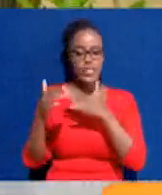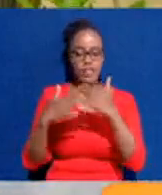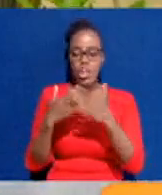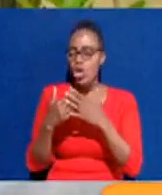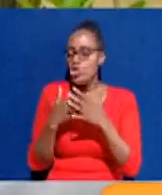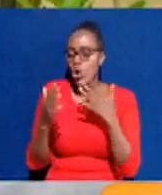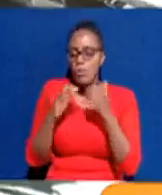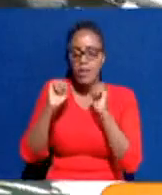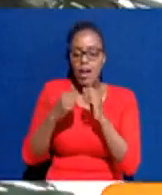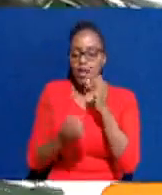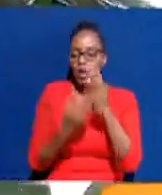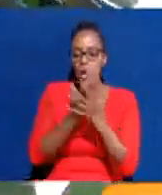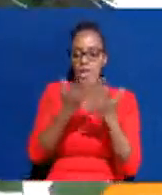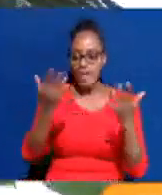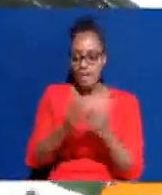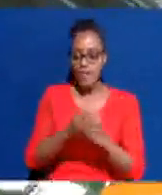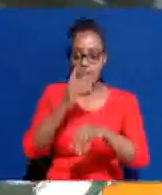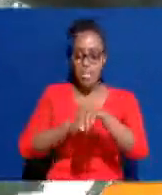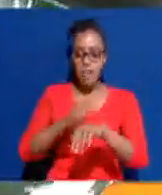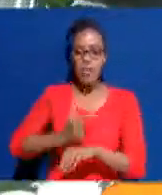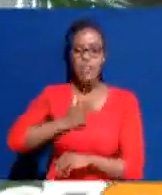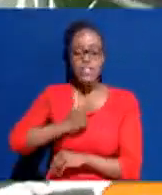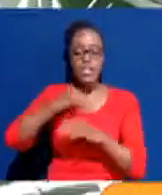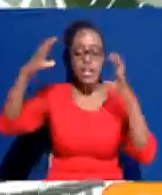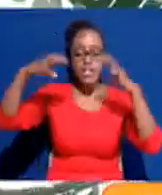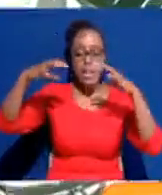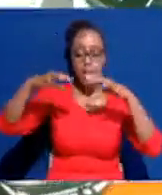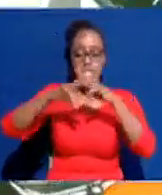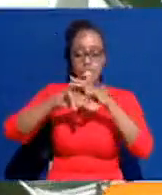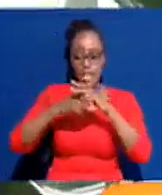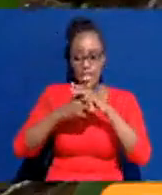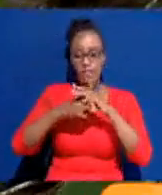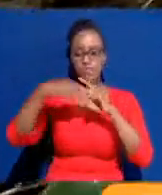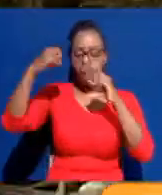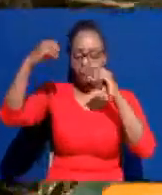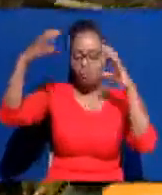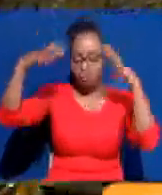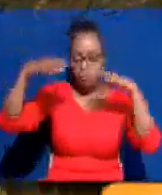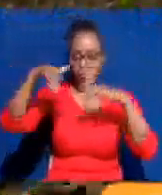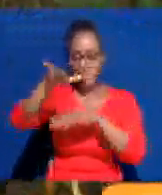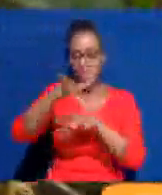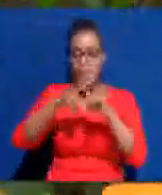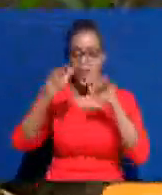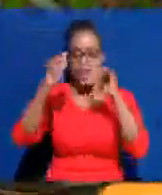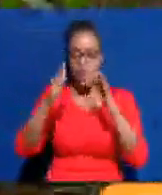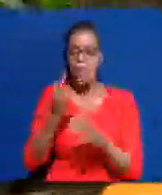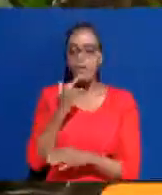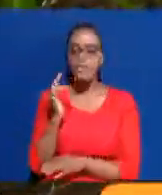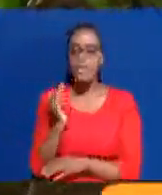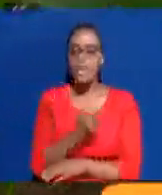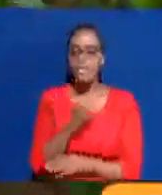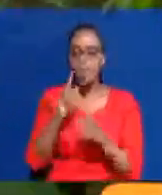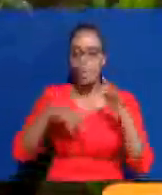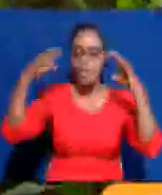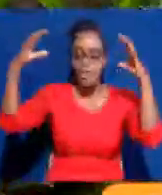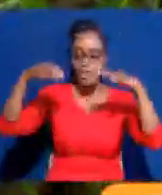grow anything here. At the time of our visit, the rains had just started pounding the region. But the farmers here tell us that